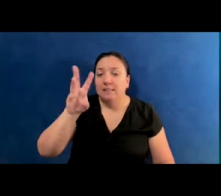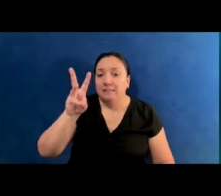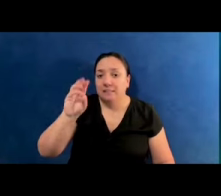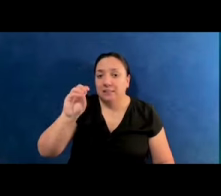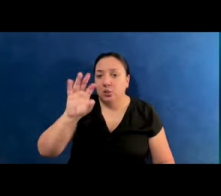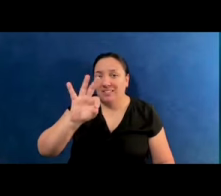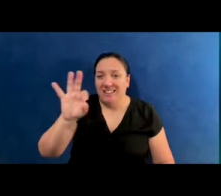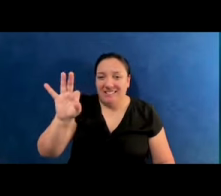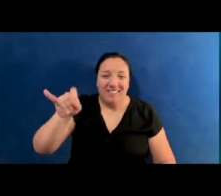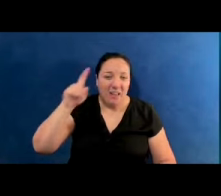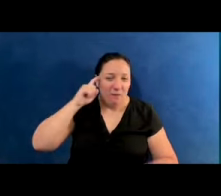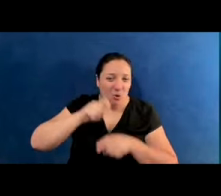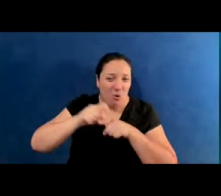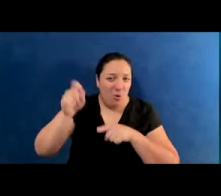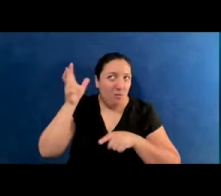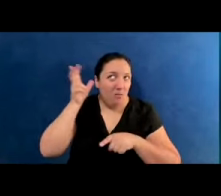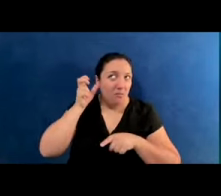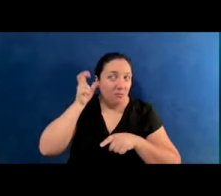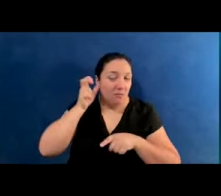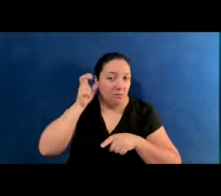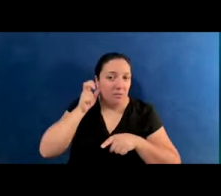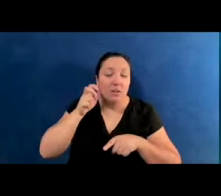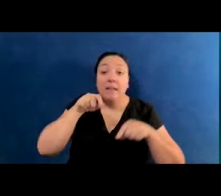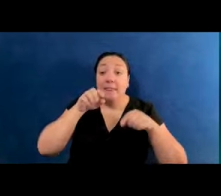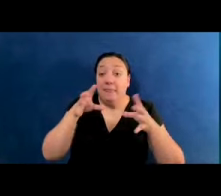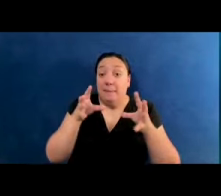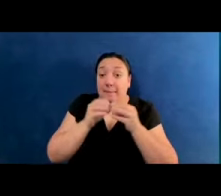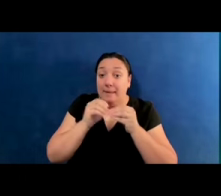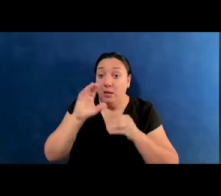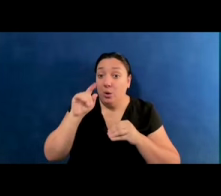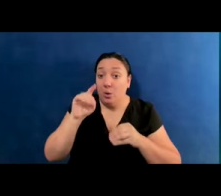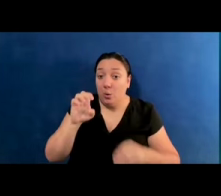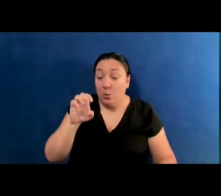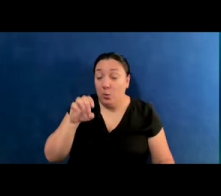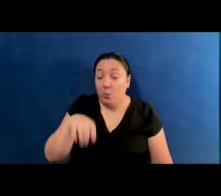929-205-6099, and the meeting code is